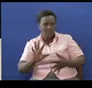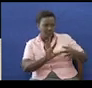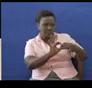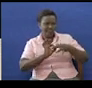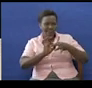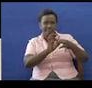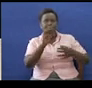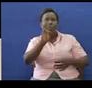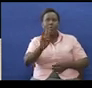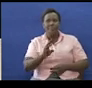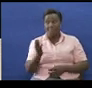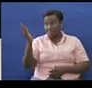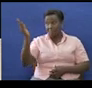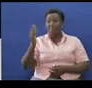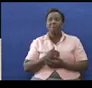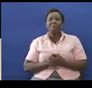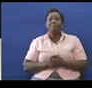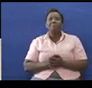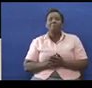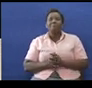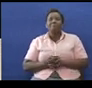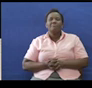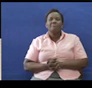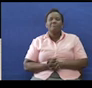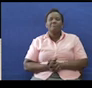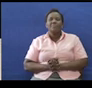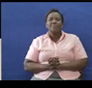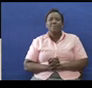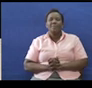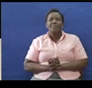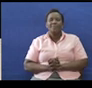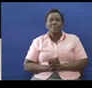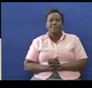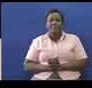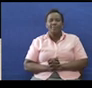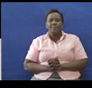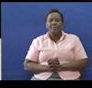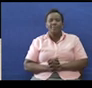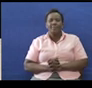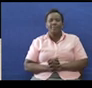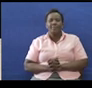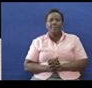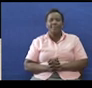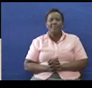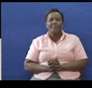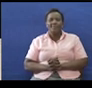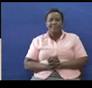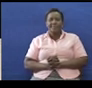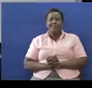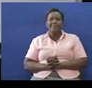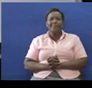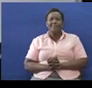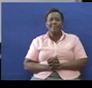I hope you have understood what we said about fetching water. Now, the third thing I would like us to talk today is